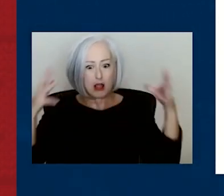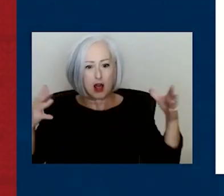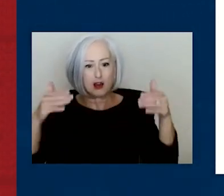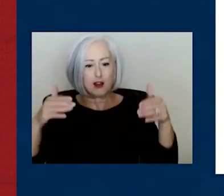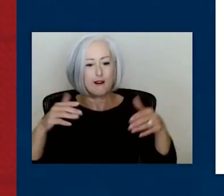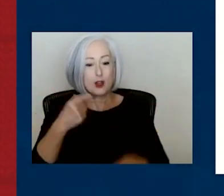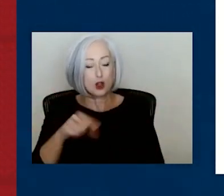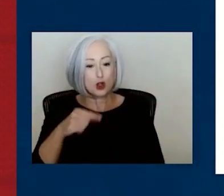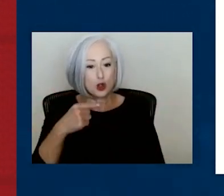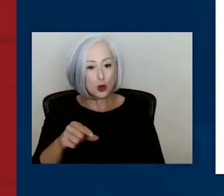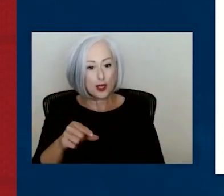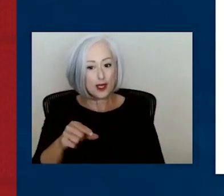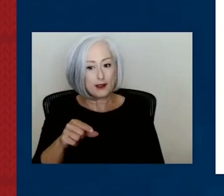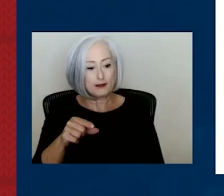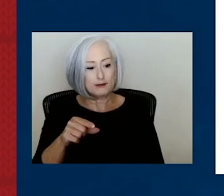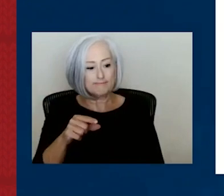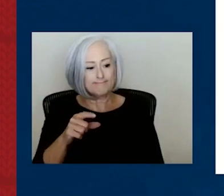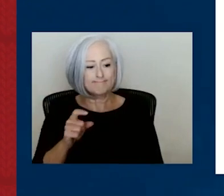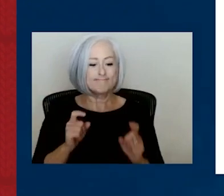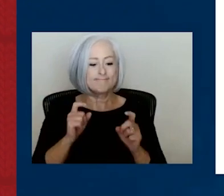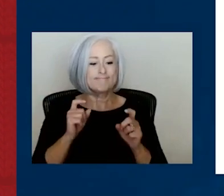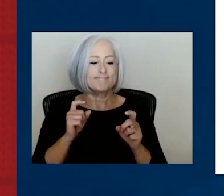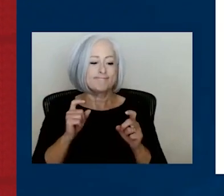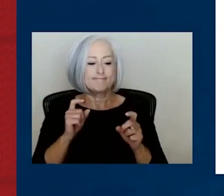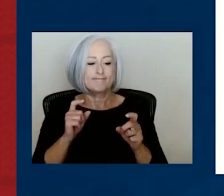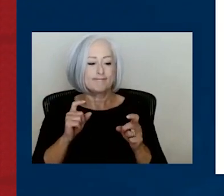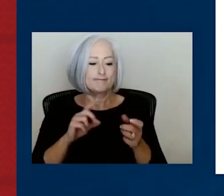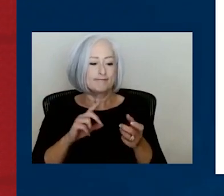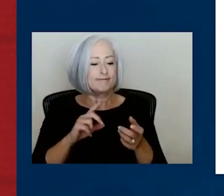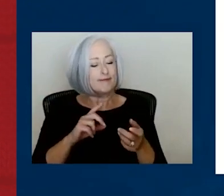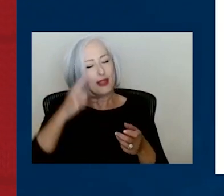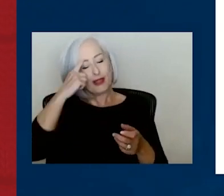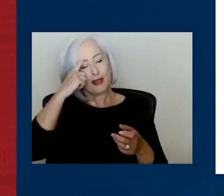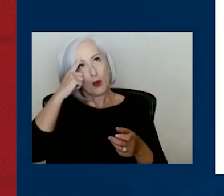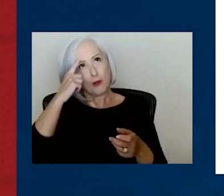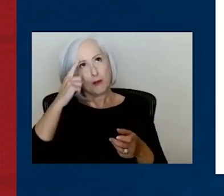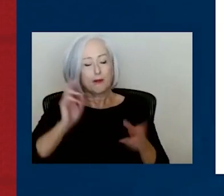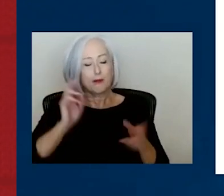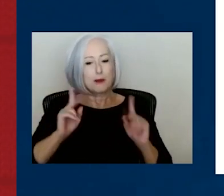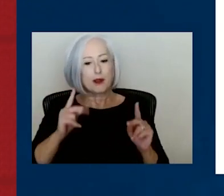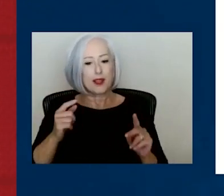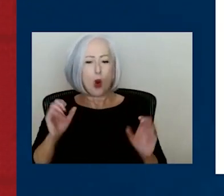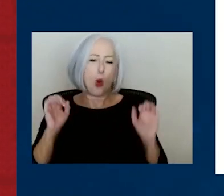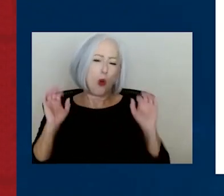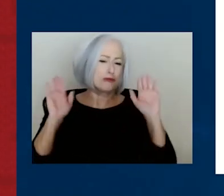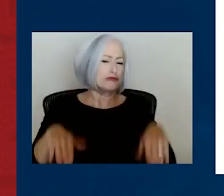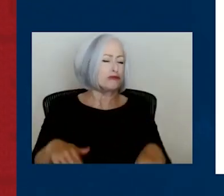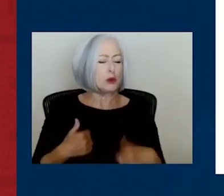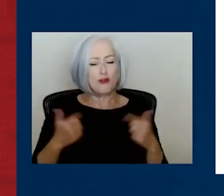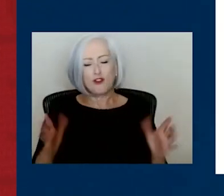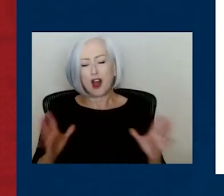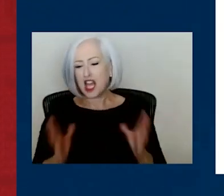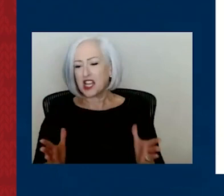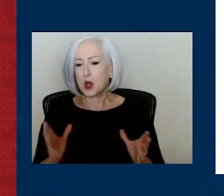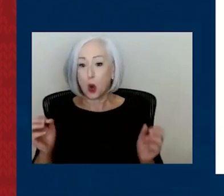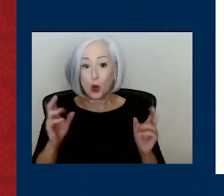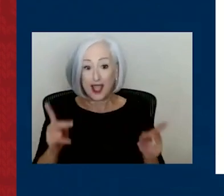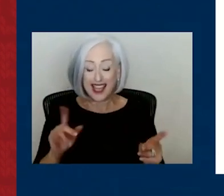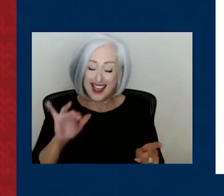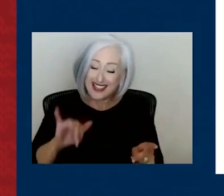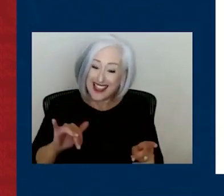people a level of comfort that, oh, we are okay. That's what bothers me a lot with the new map,